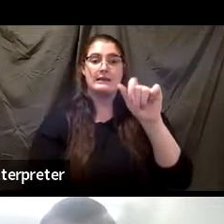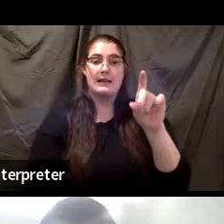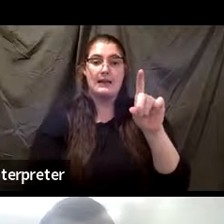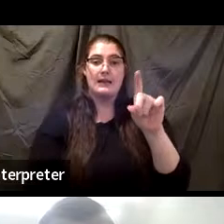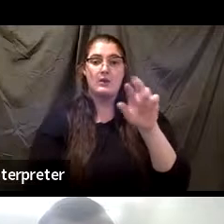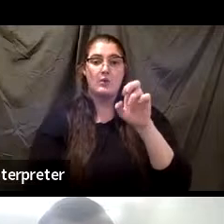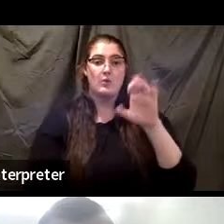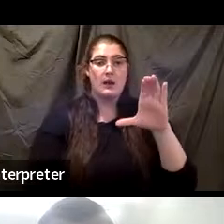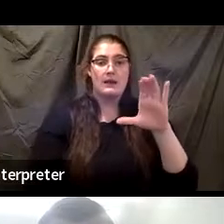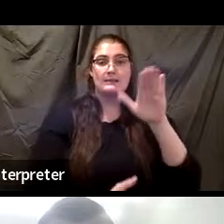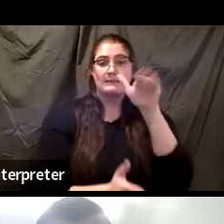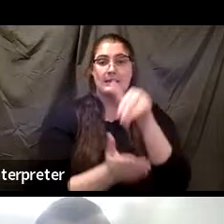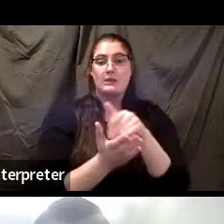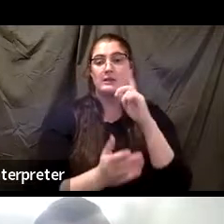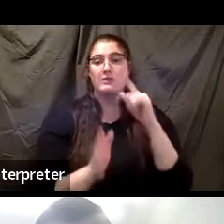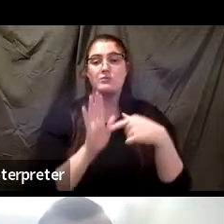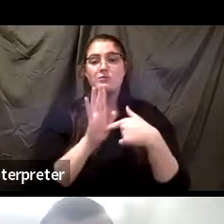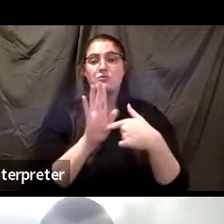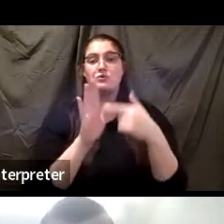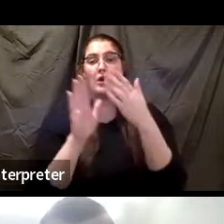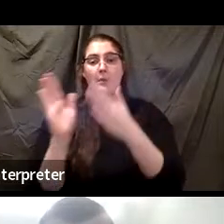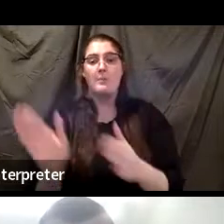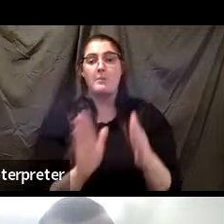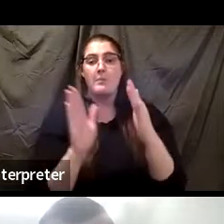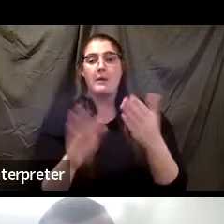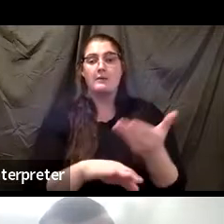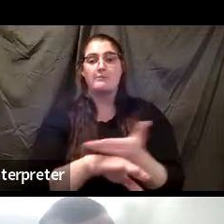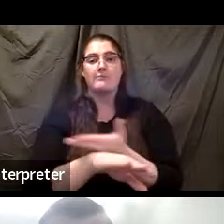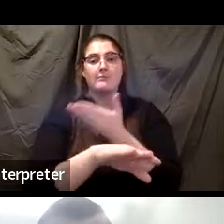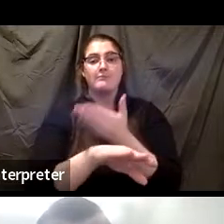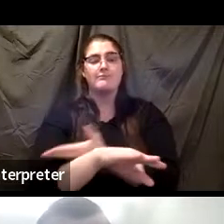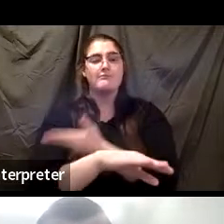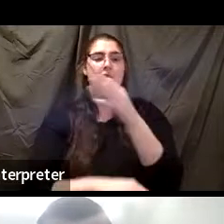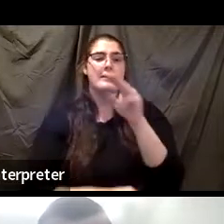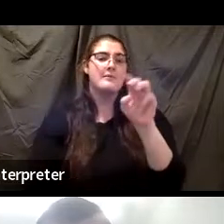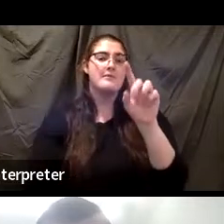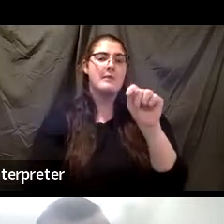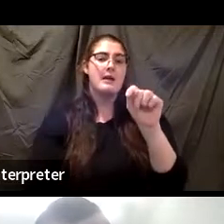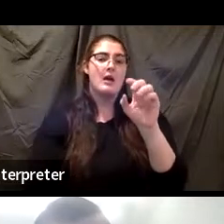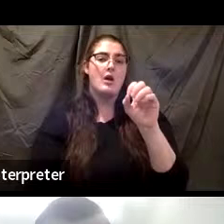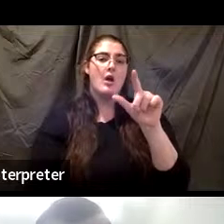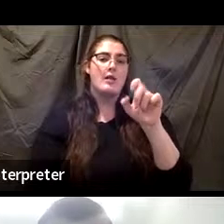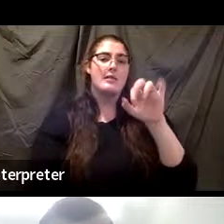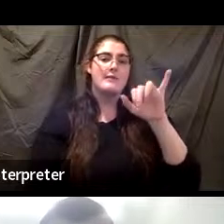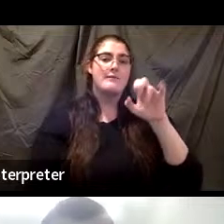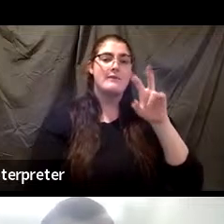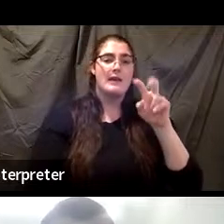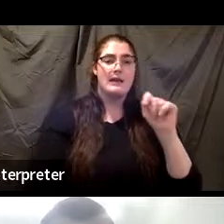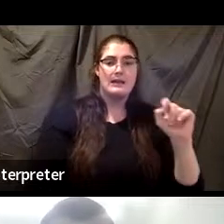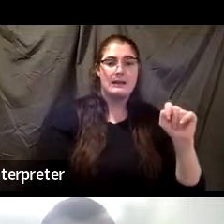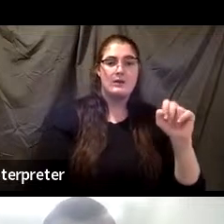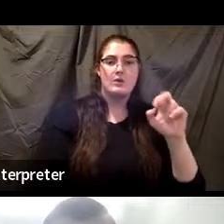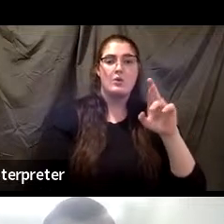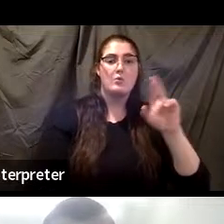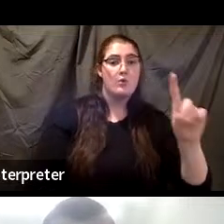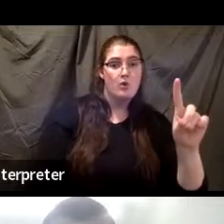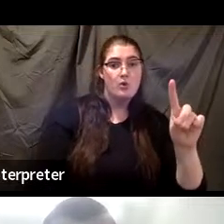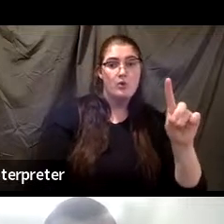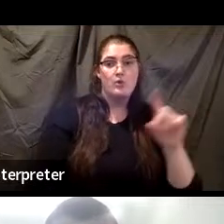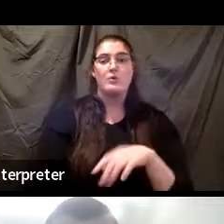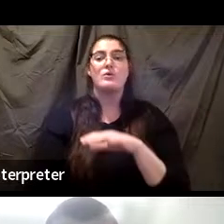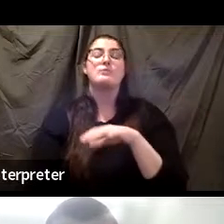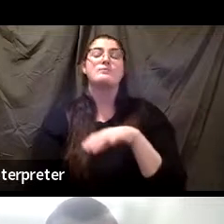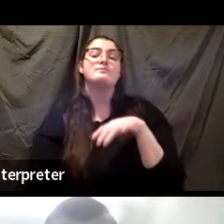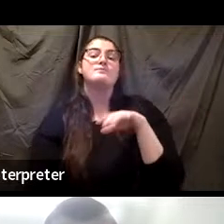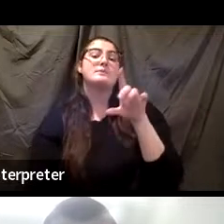display plans for the redesigns of Mount Olivet Road and 17th Street Northeast. As you might know, DDOT has been